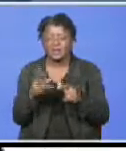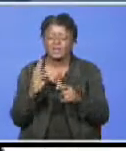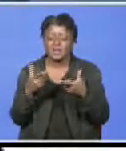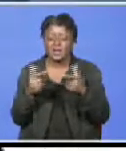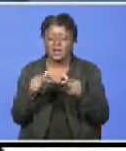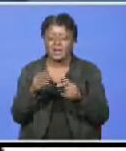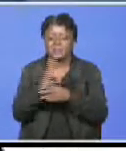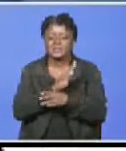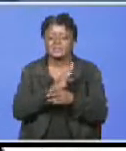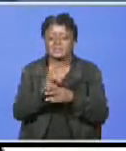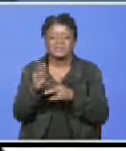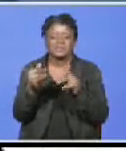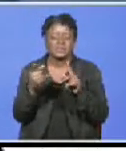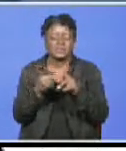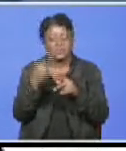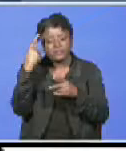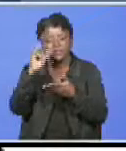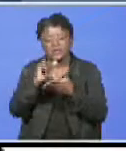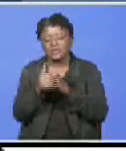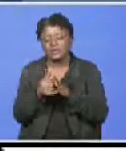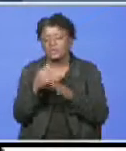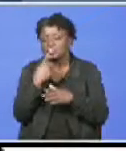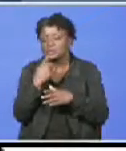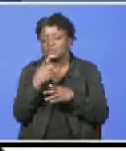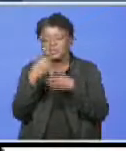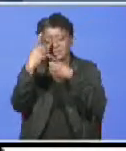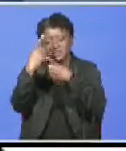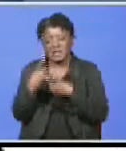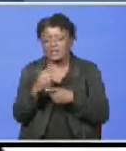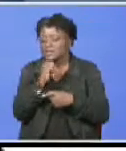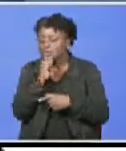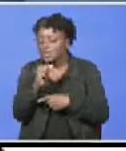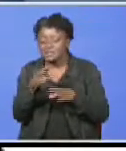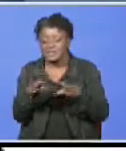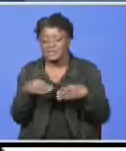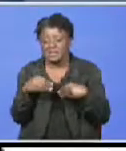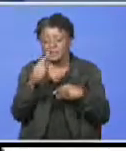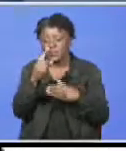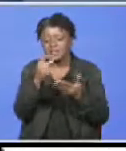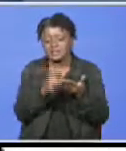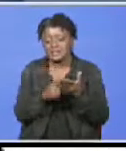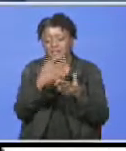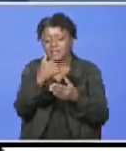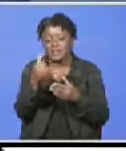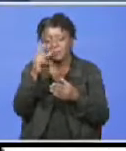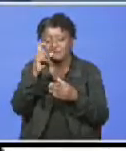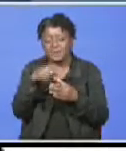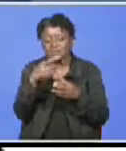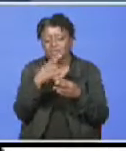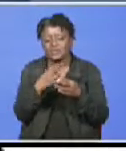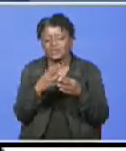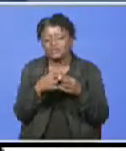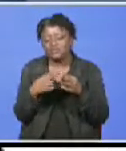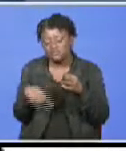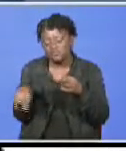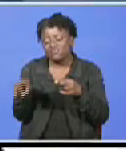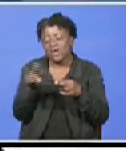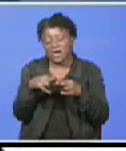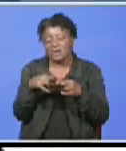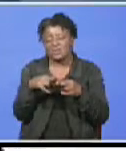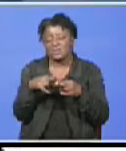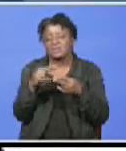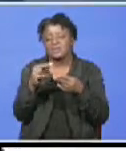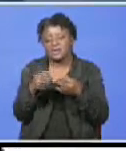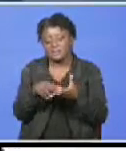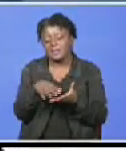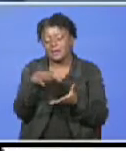businesses to, for those that decide not to accept the 1-cent coin, they have to round. And that rounding process